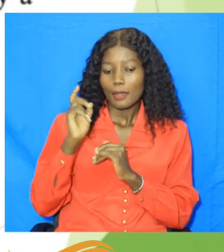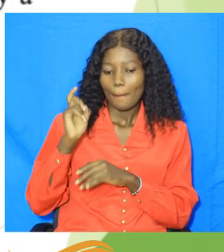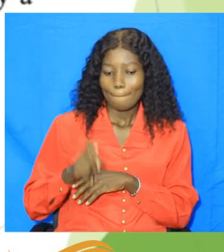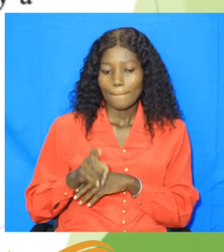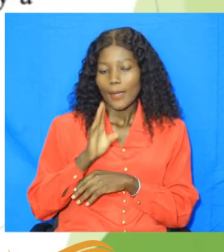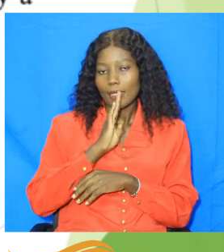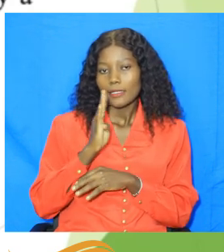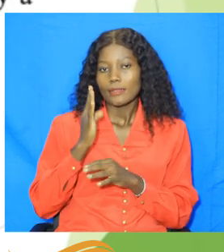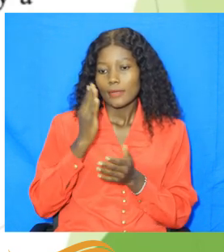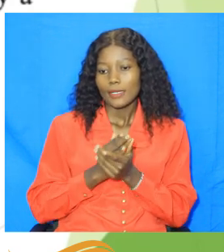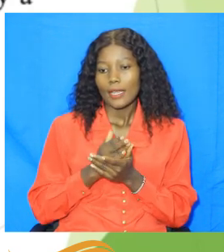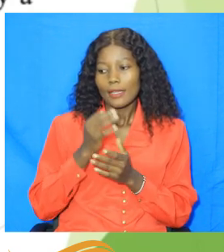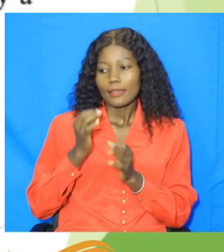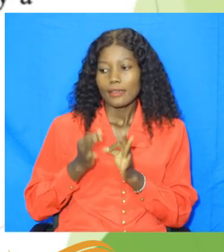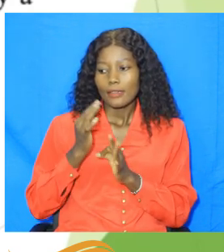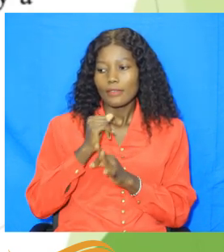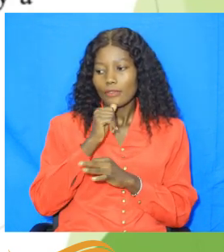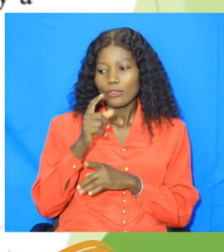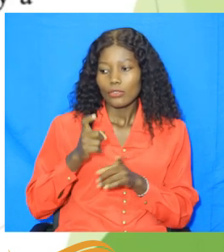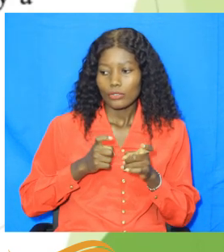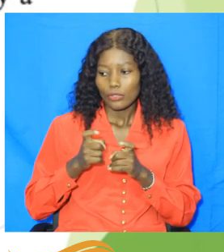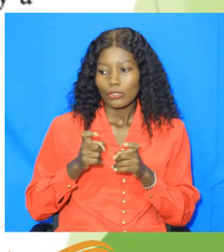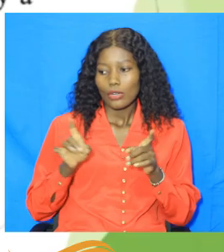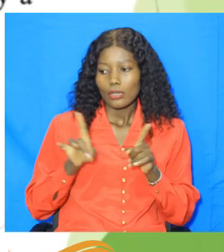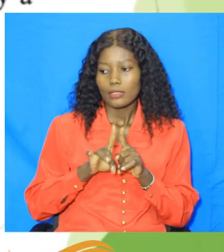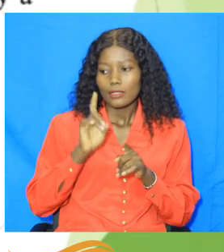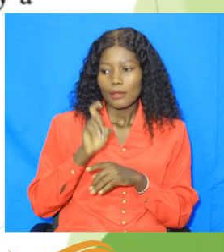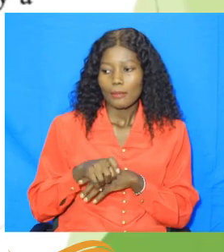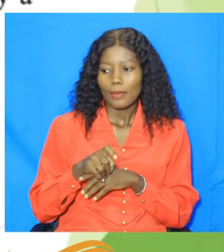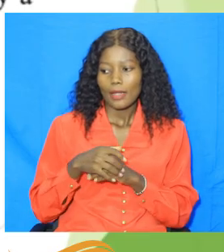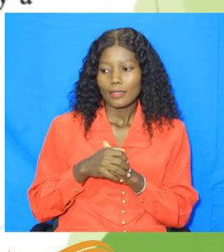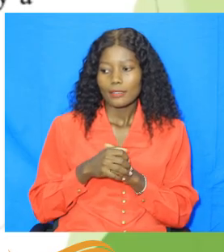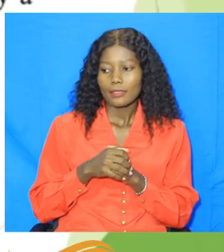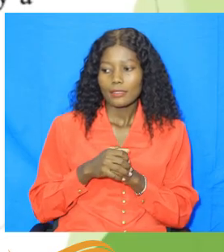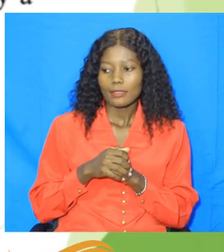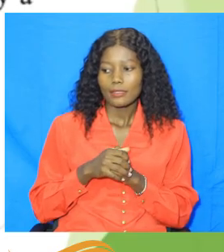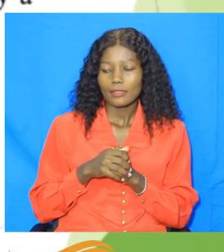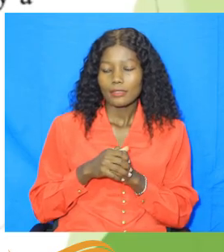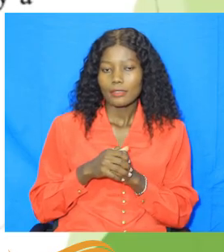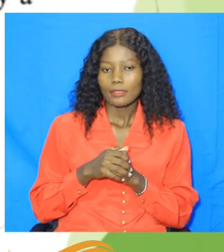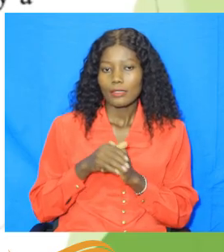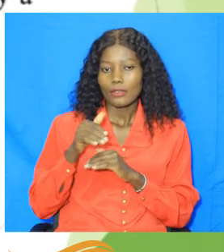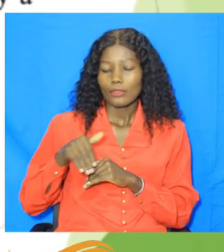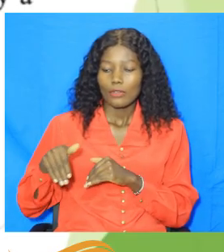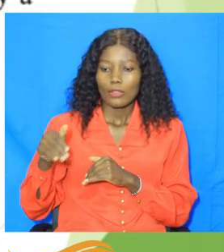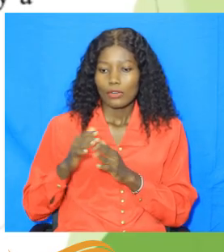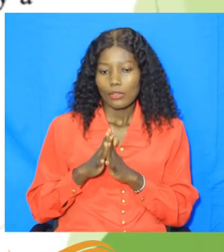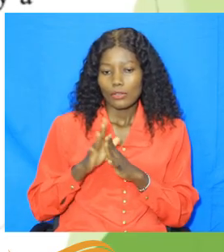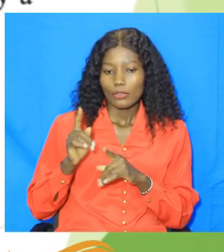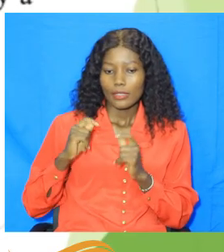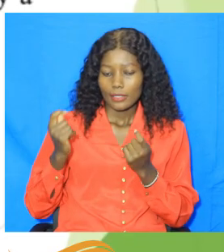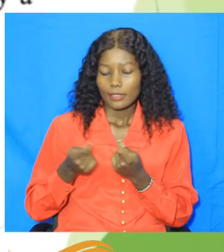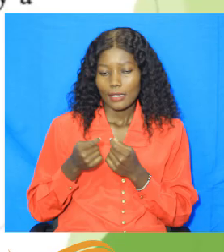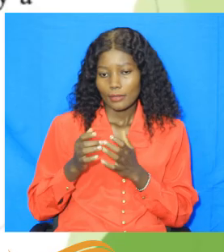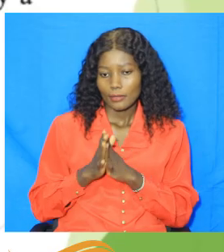had not been controlled and must also fulfill the criteria. In Kumite,